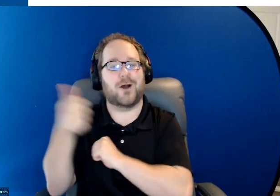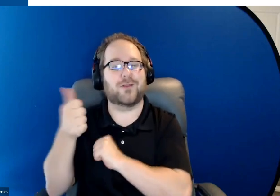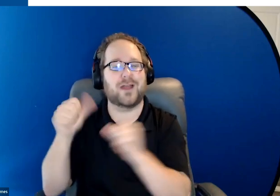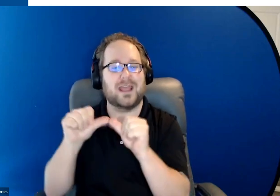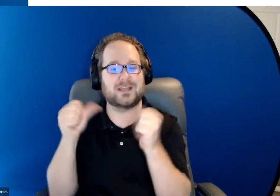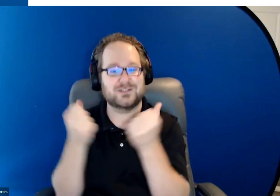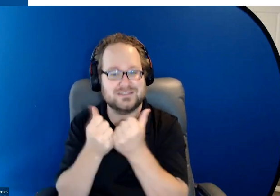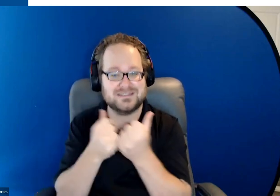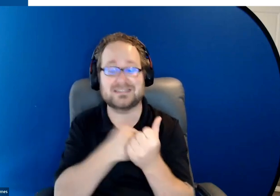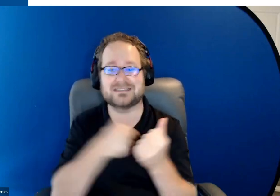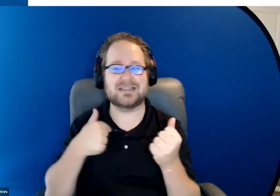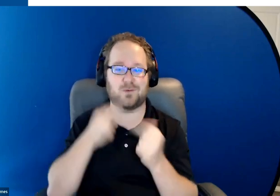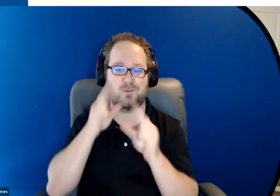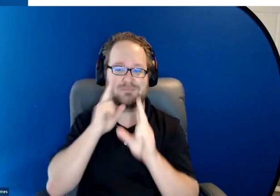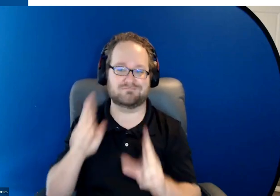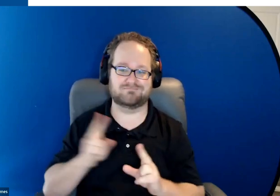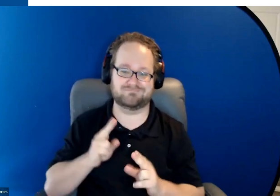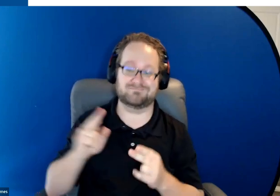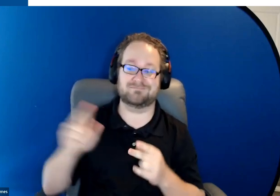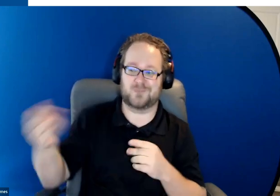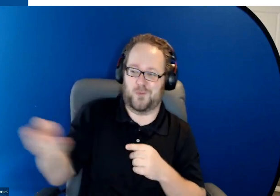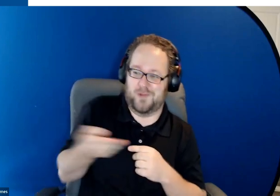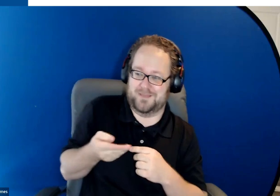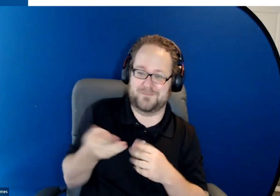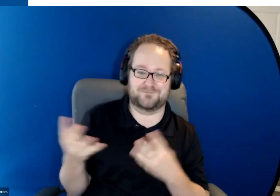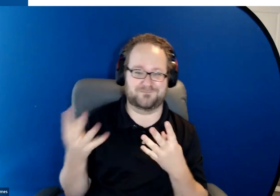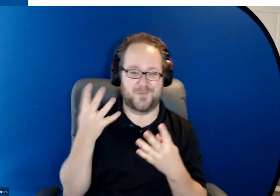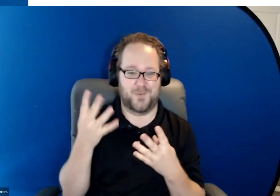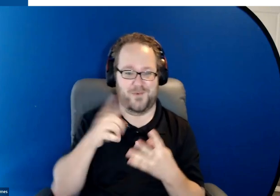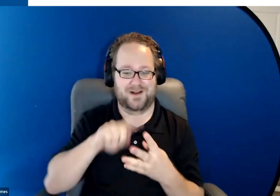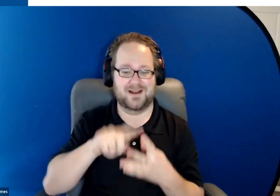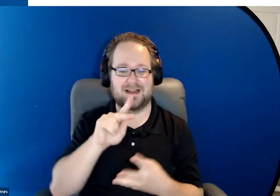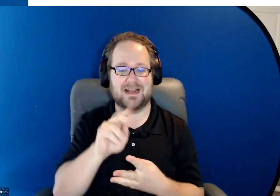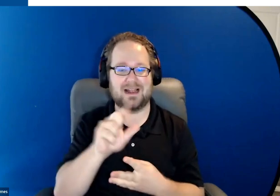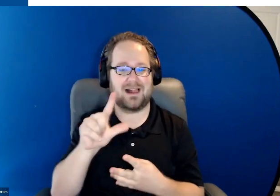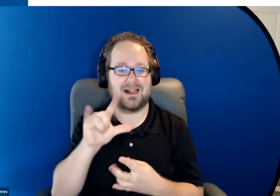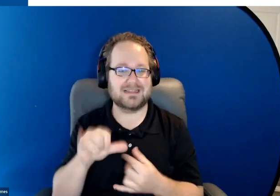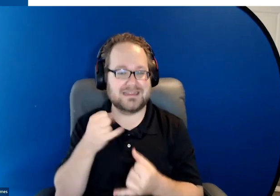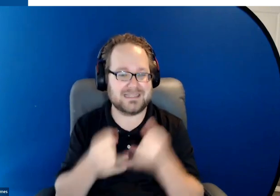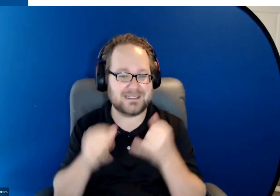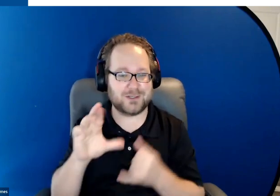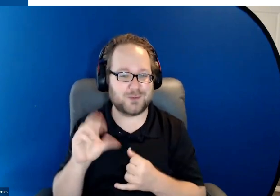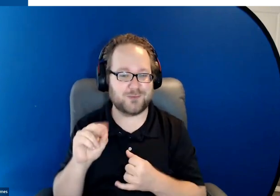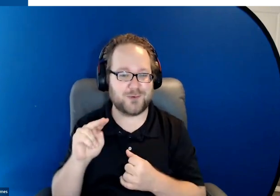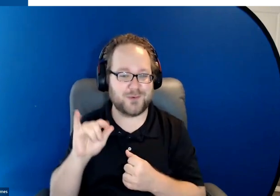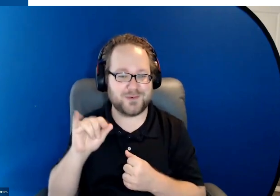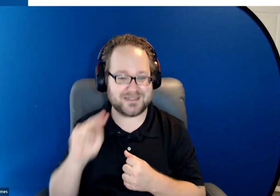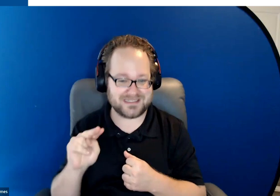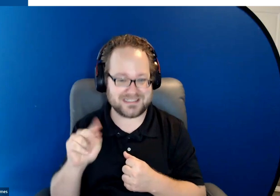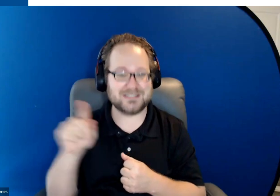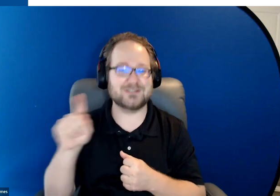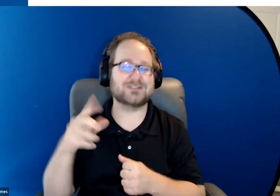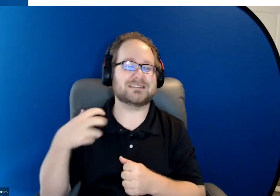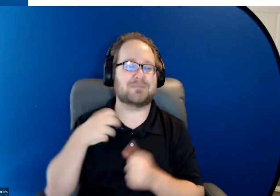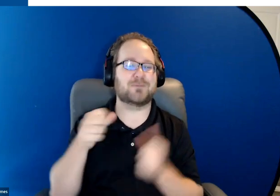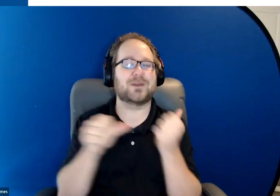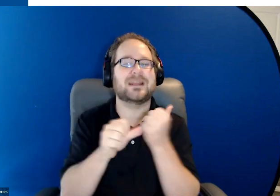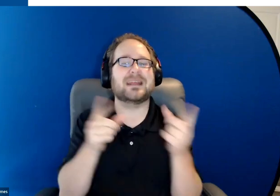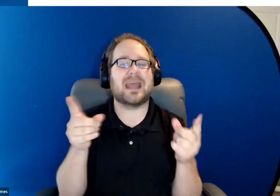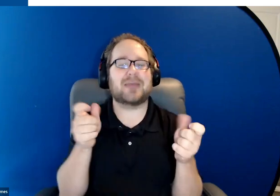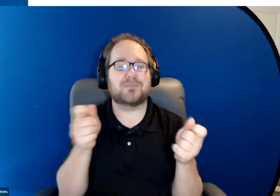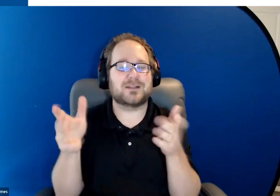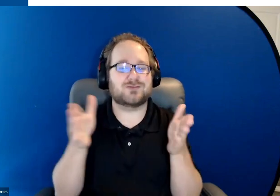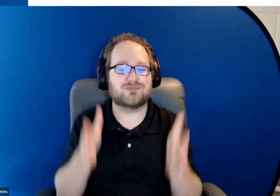incredible presenters. Kelly Cronin, who's the Deputy Administrator for Innovation and Partnership at ACL.